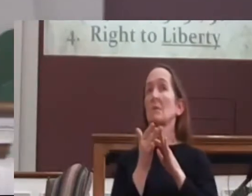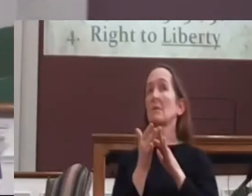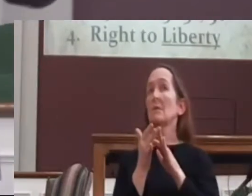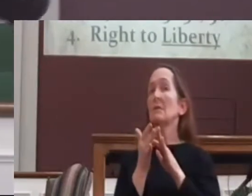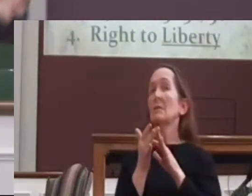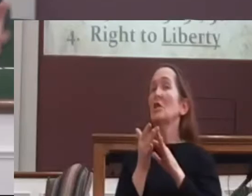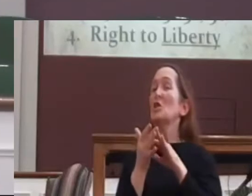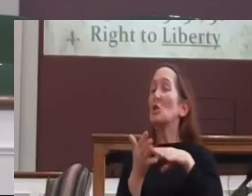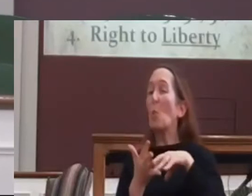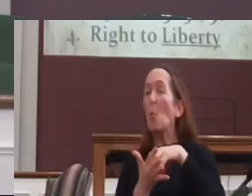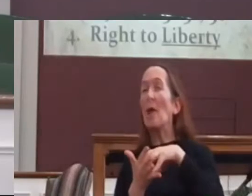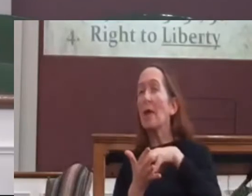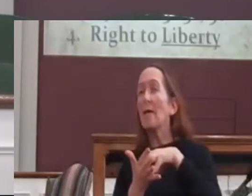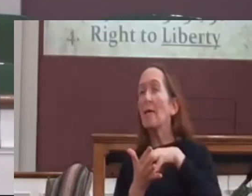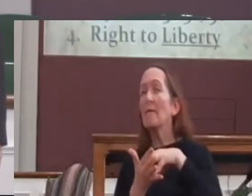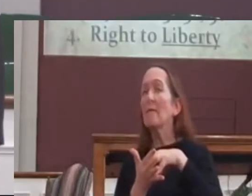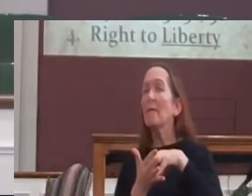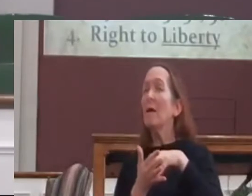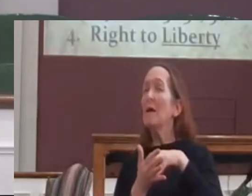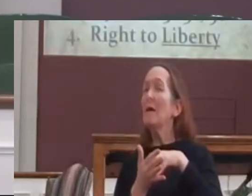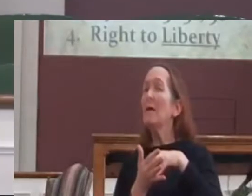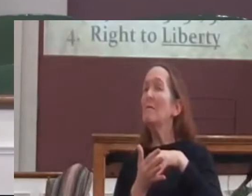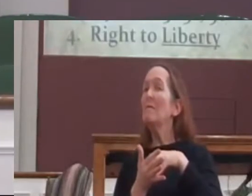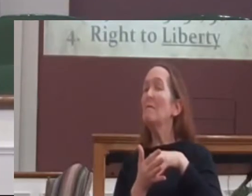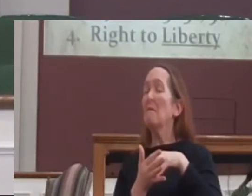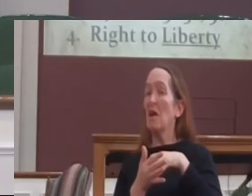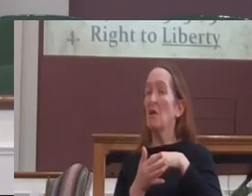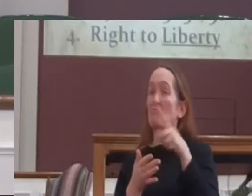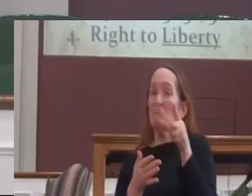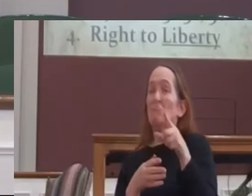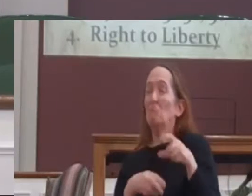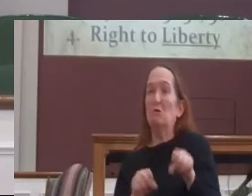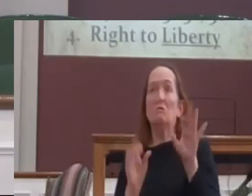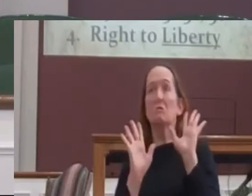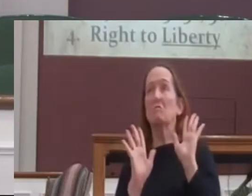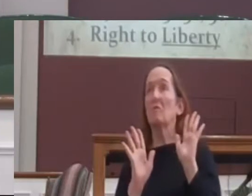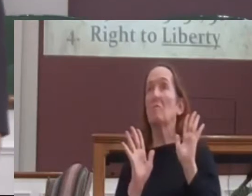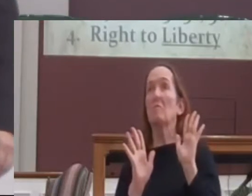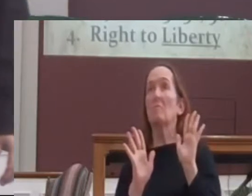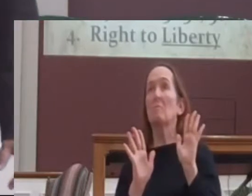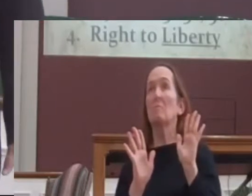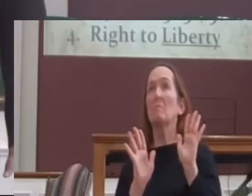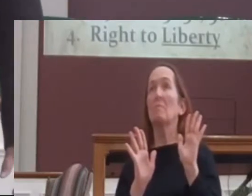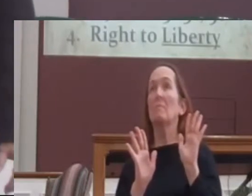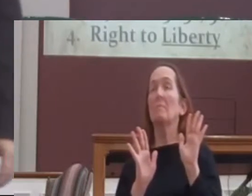in Jesus that shallow that we just give up?